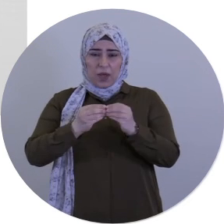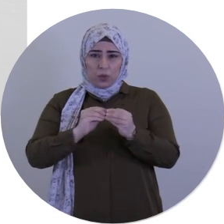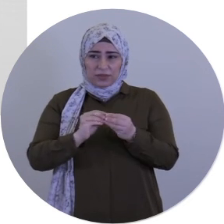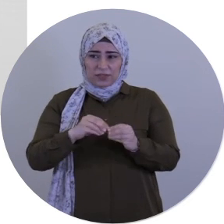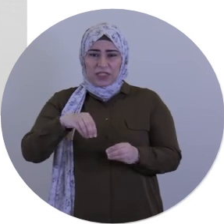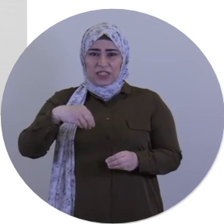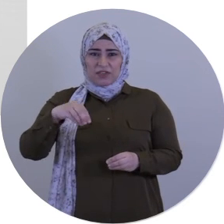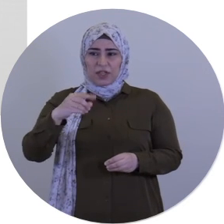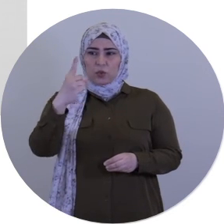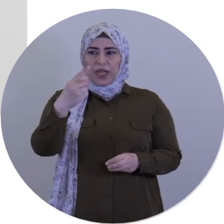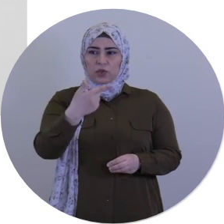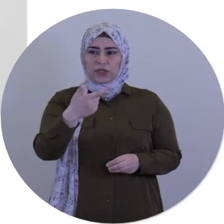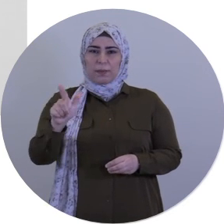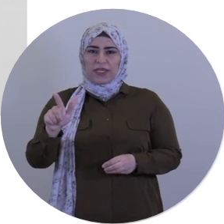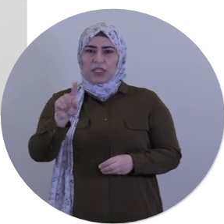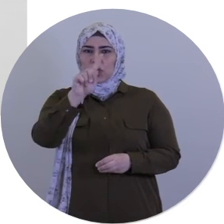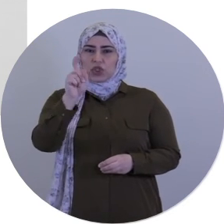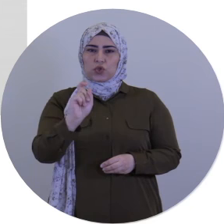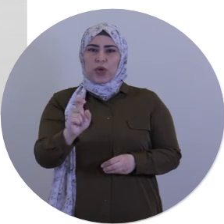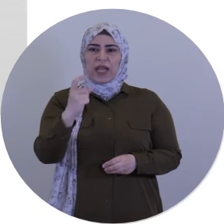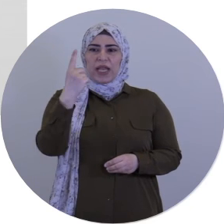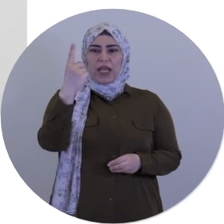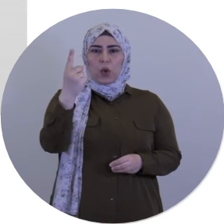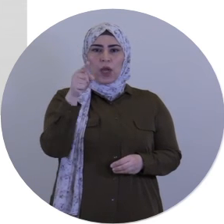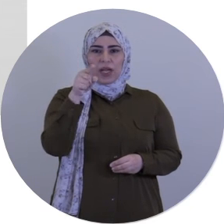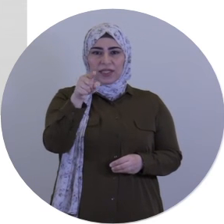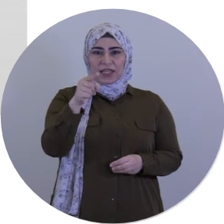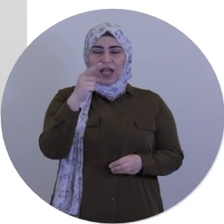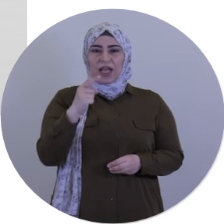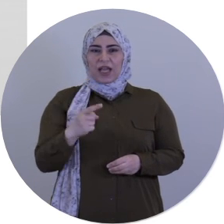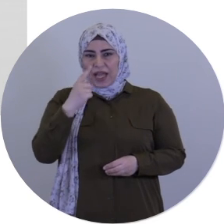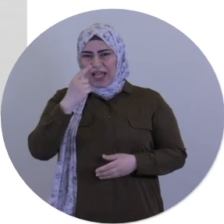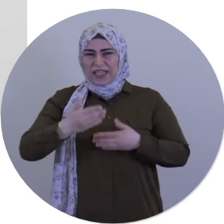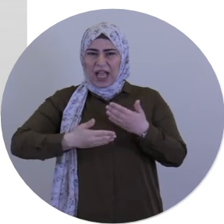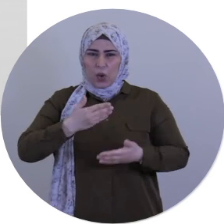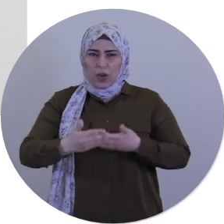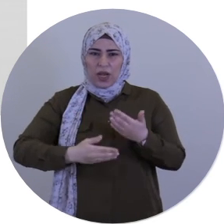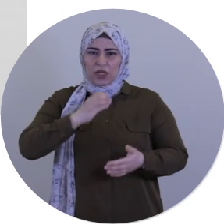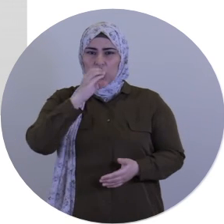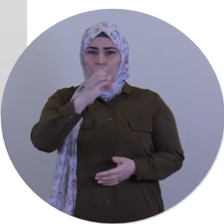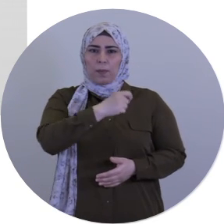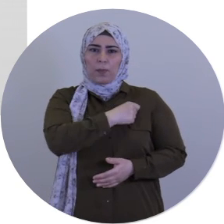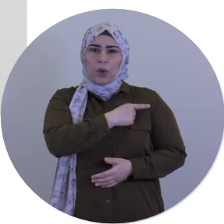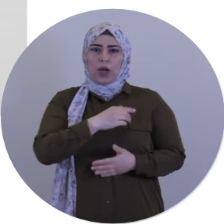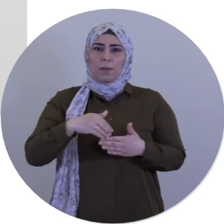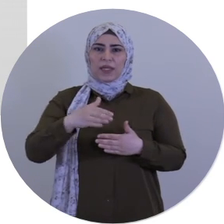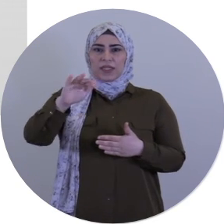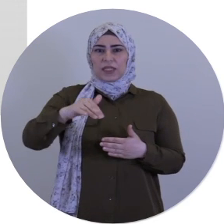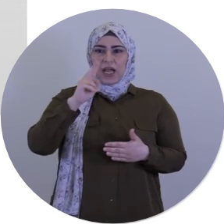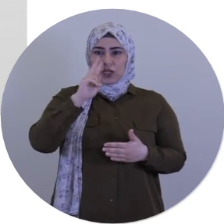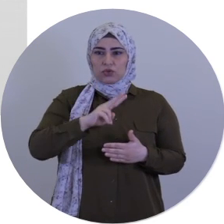71, attempt exercise 1, and then come back to check your answers. Let's check if you got them